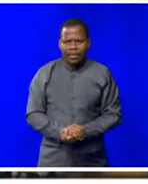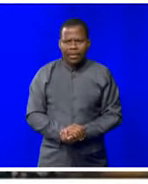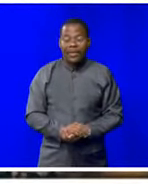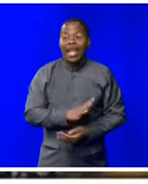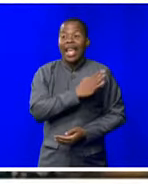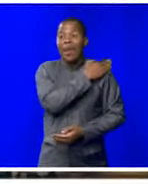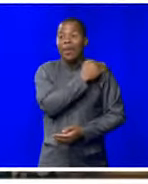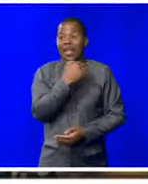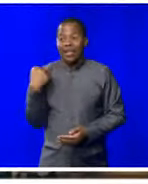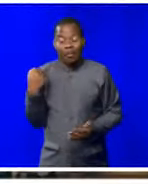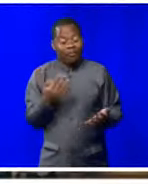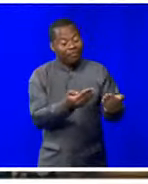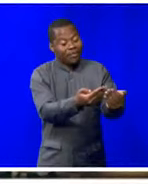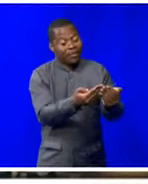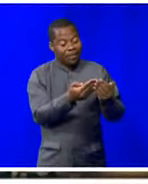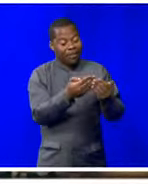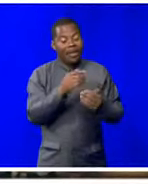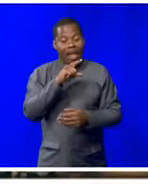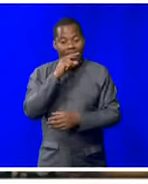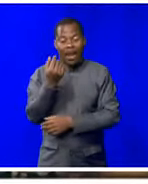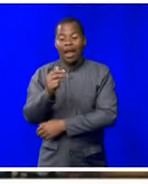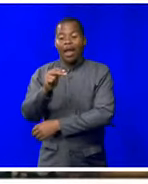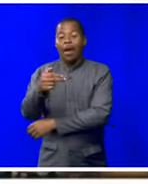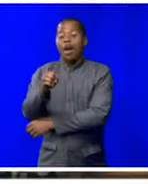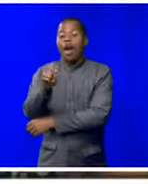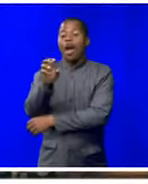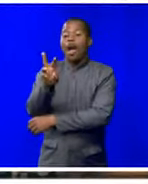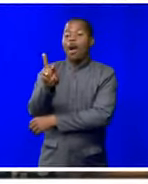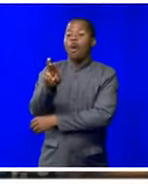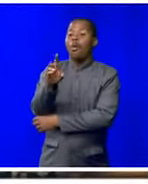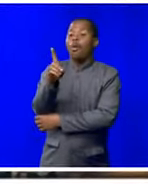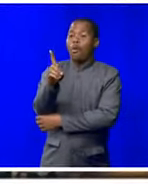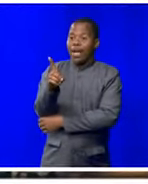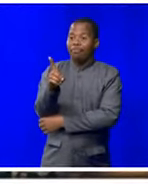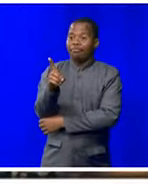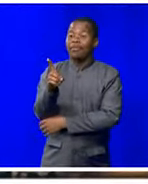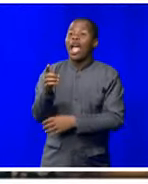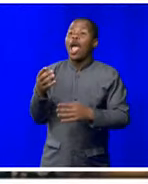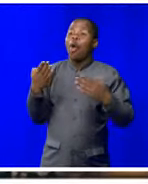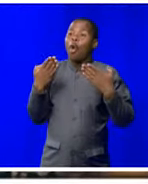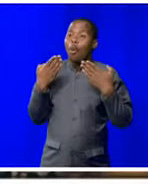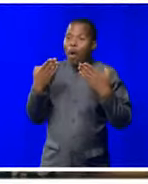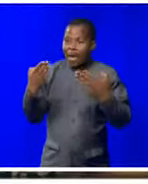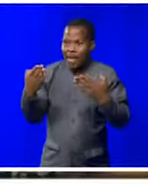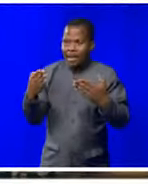The Minister of Education, Lady Howard, has appreciated the partnership that exists between the Ministry of